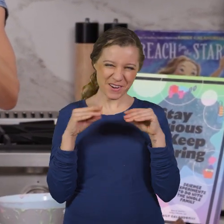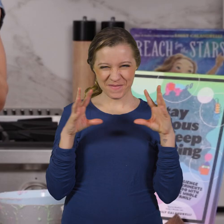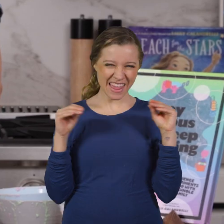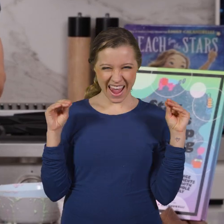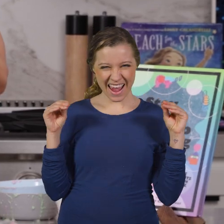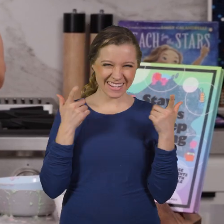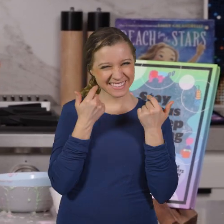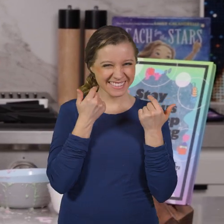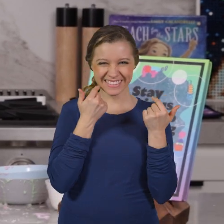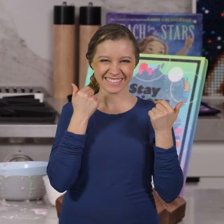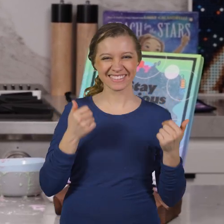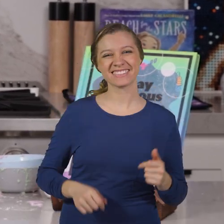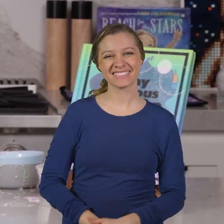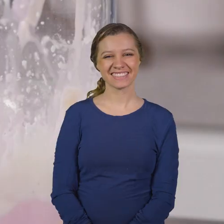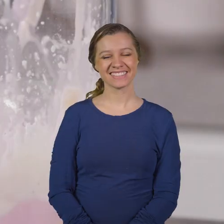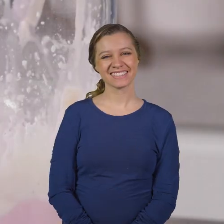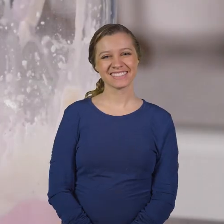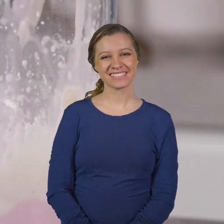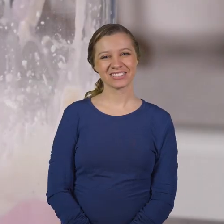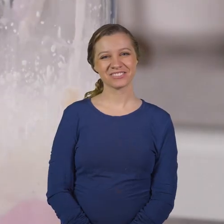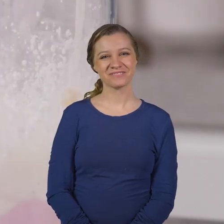More oobleck.